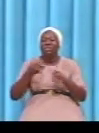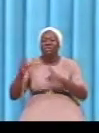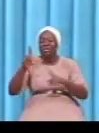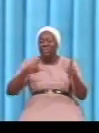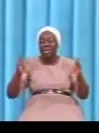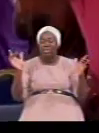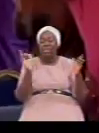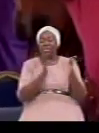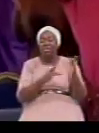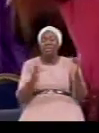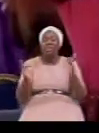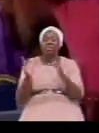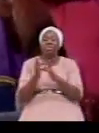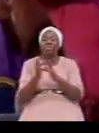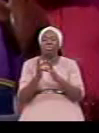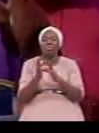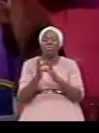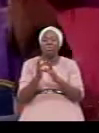Jesus.